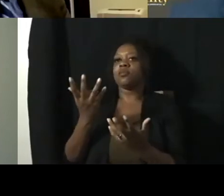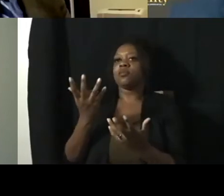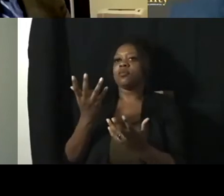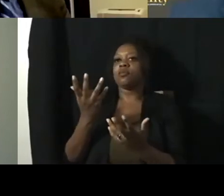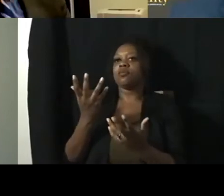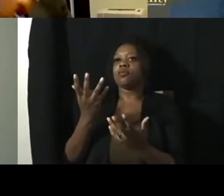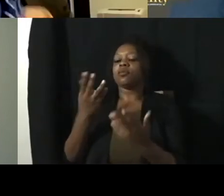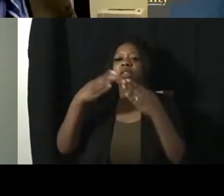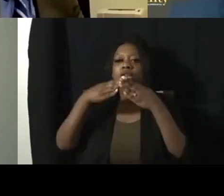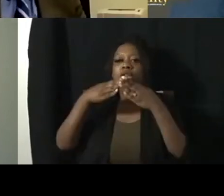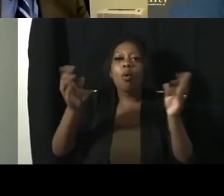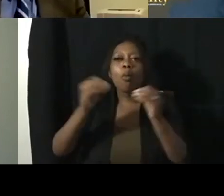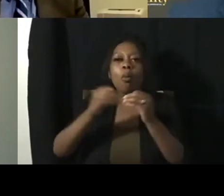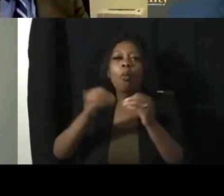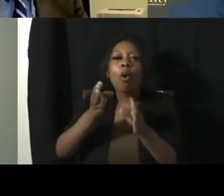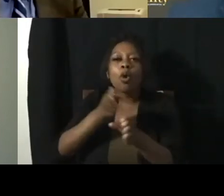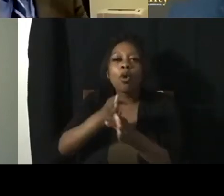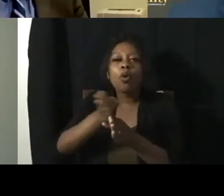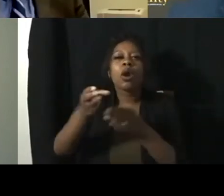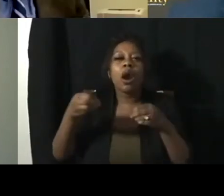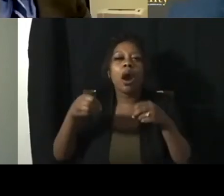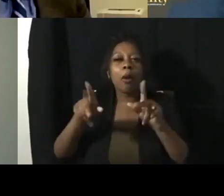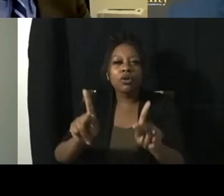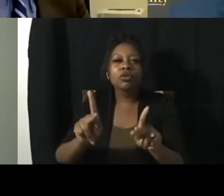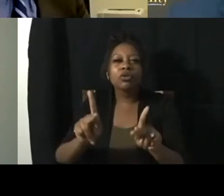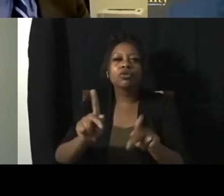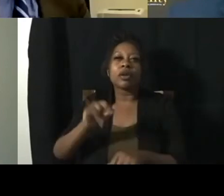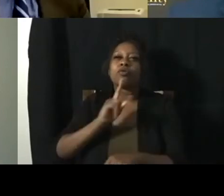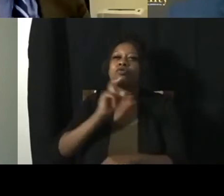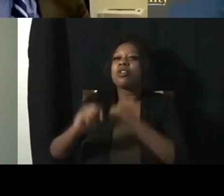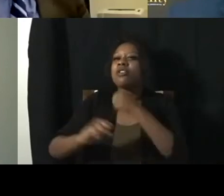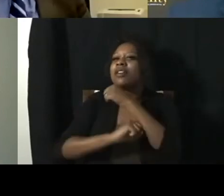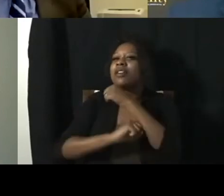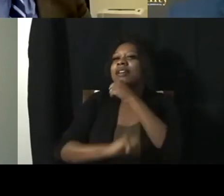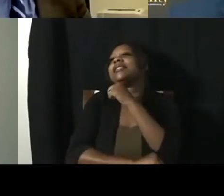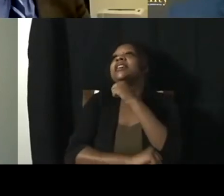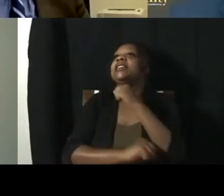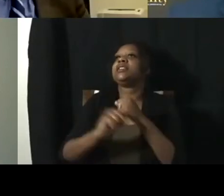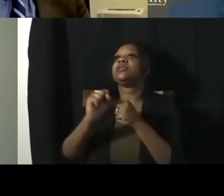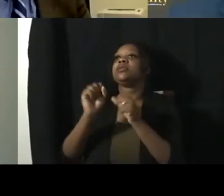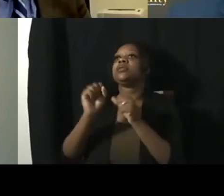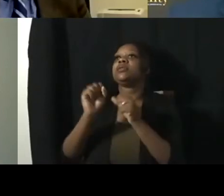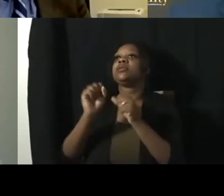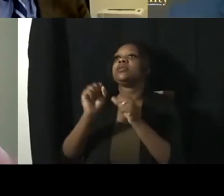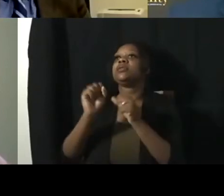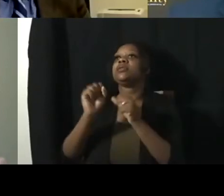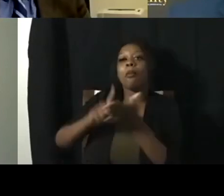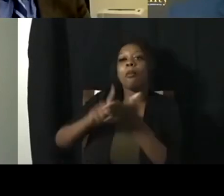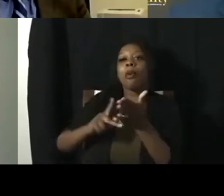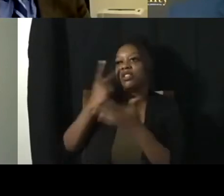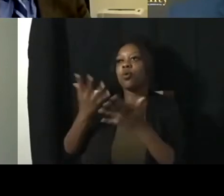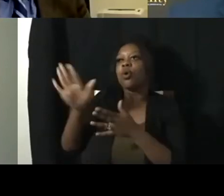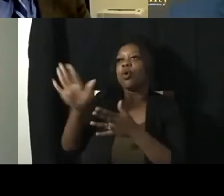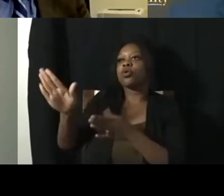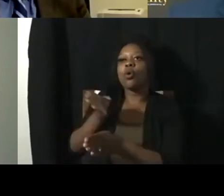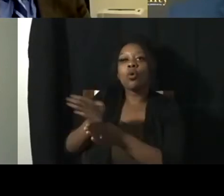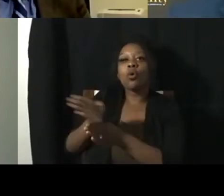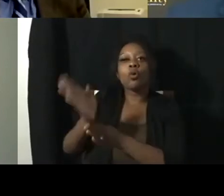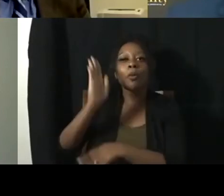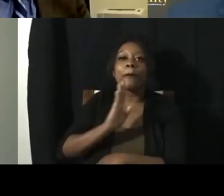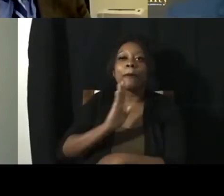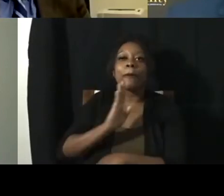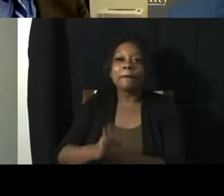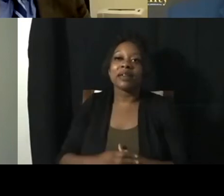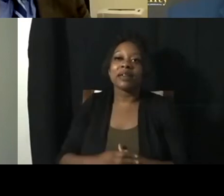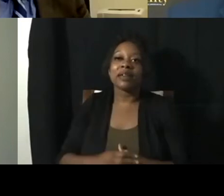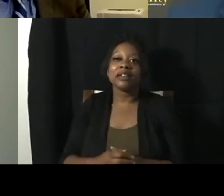be a foundational aspect of trying to decide what your career pathway is going to be. So, and to look at STEM careers, I think there's the